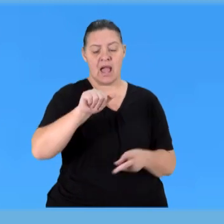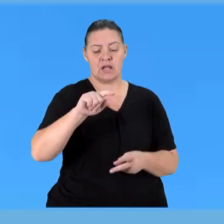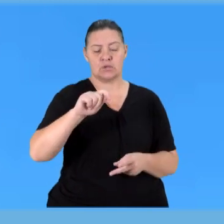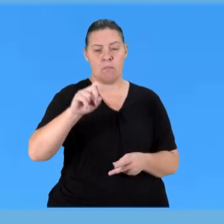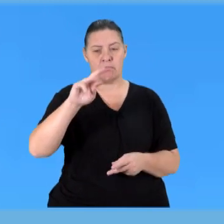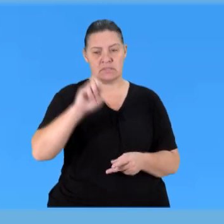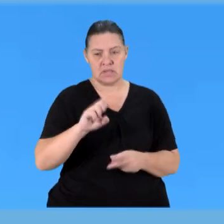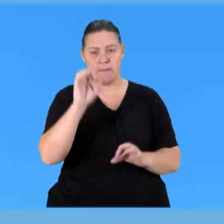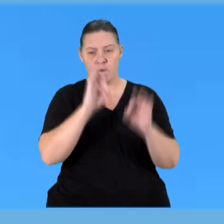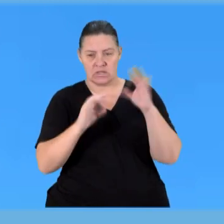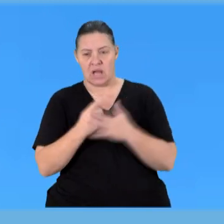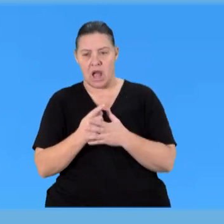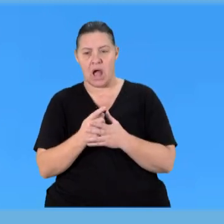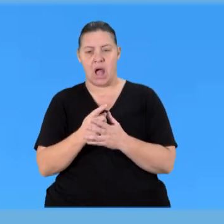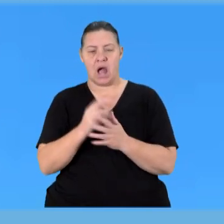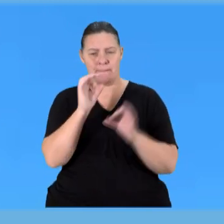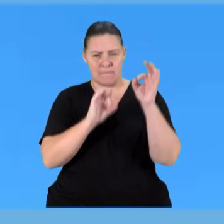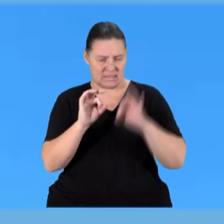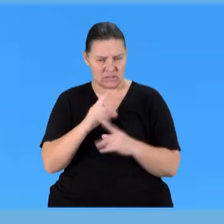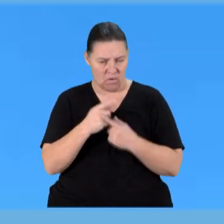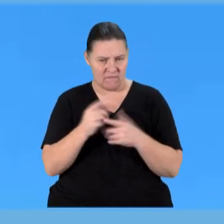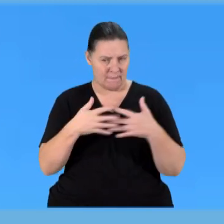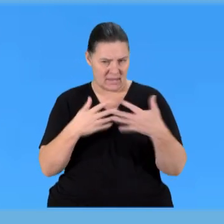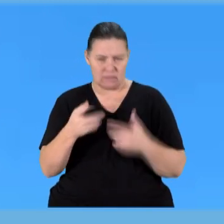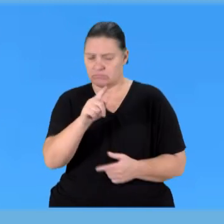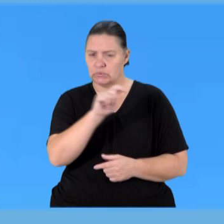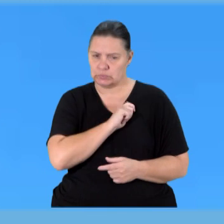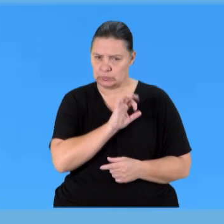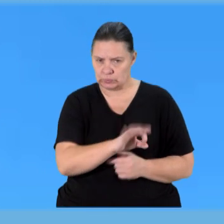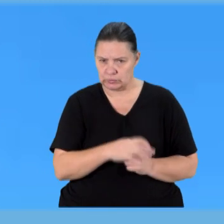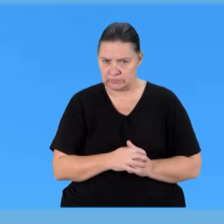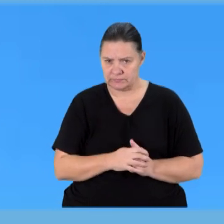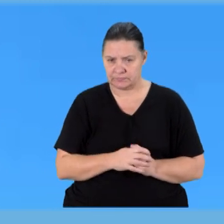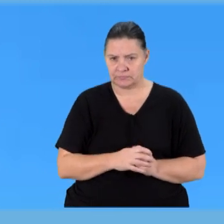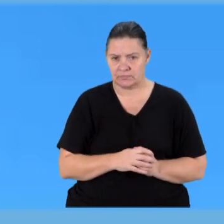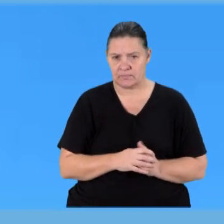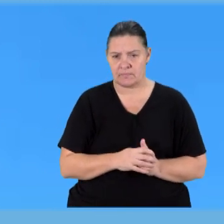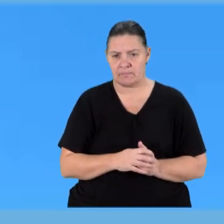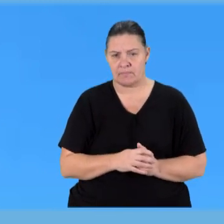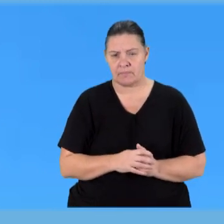matter. Atoms and molecules are particles of matter. That is true. The matter that you're talking